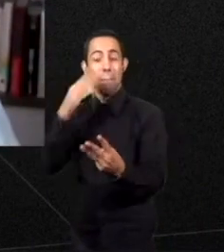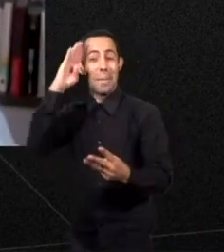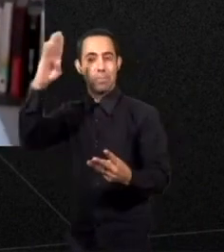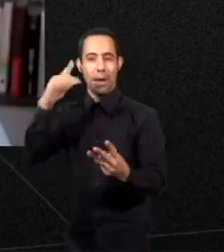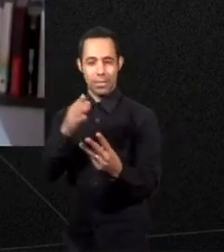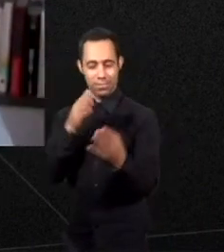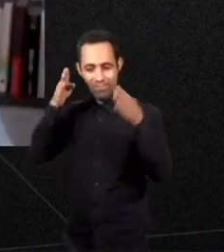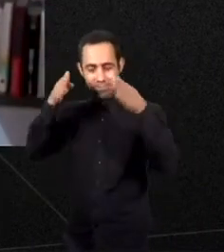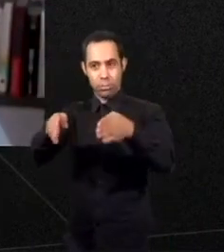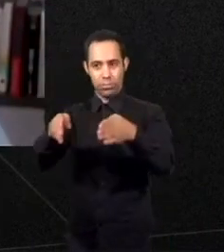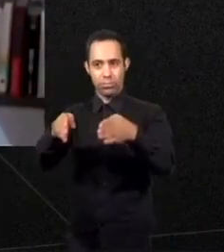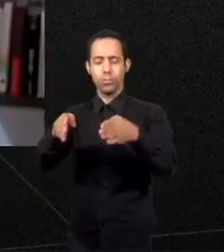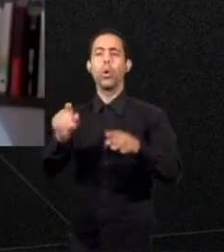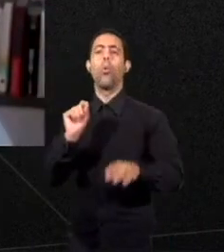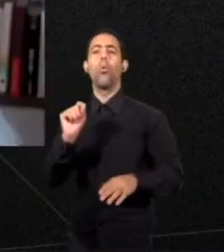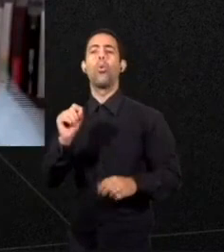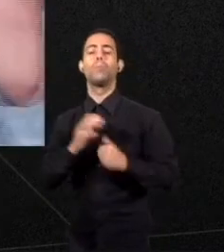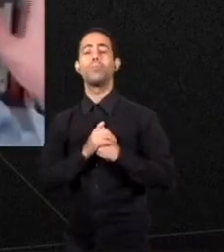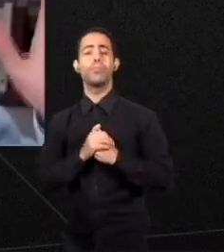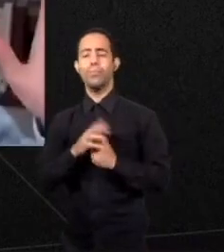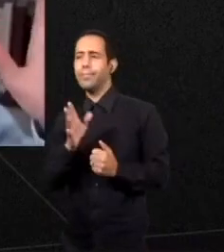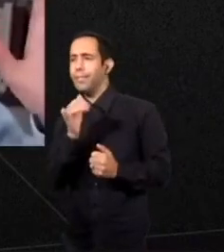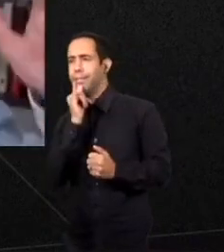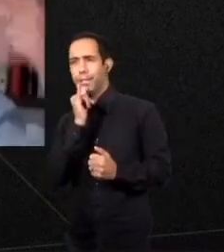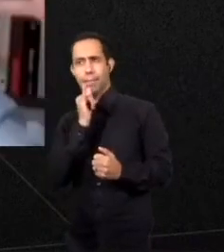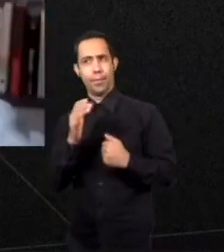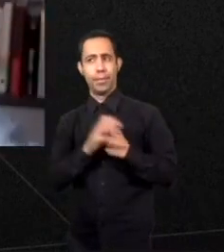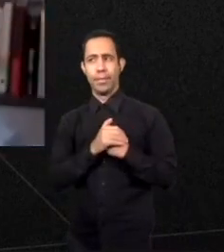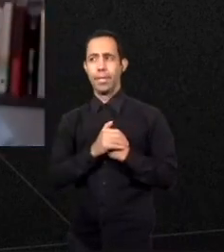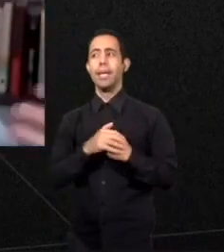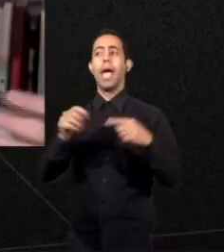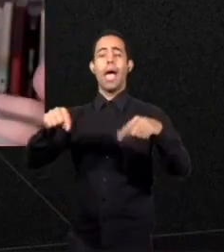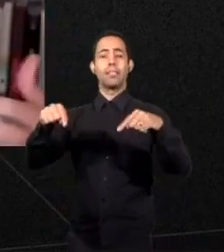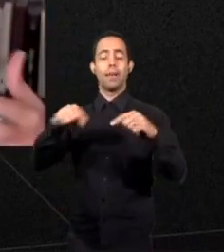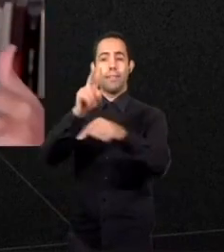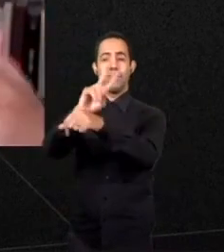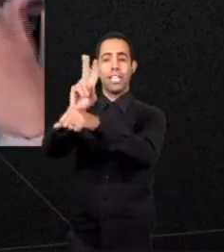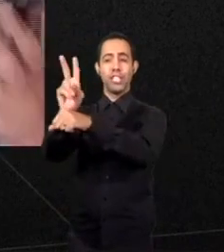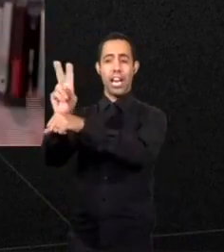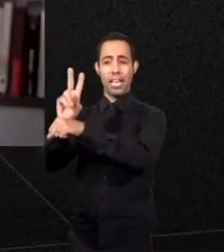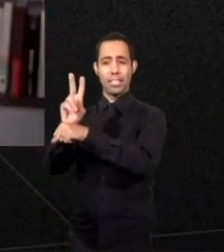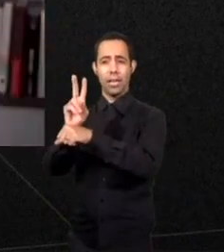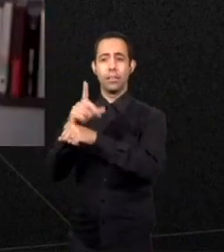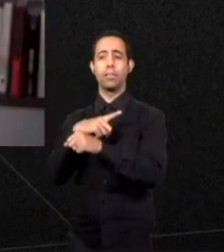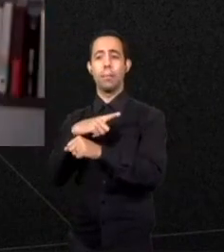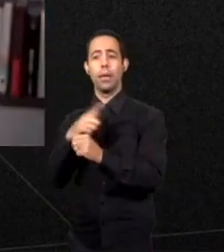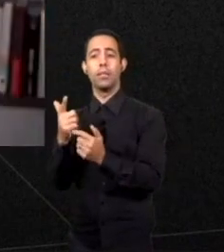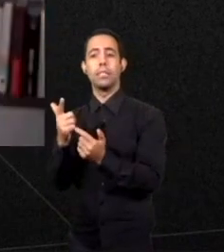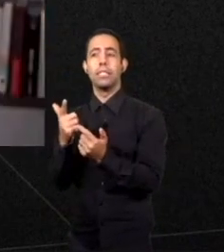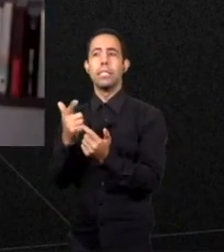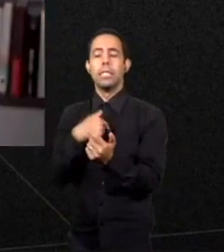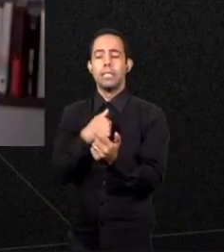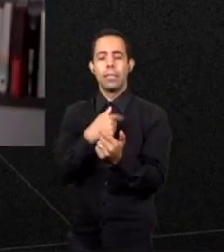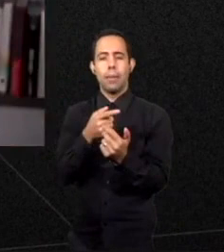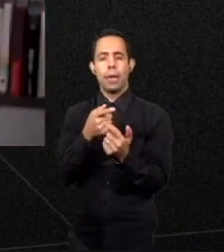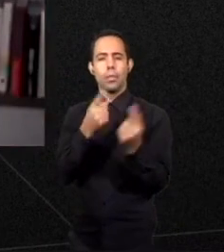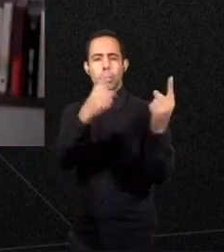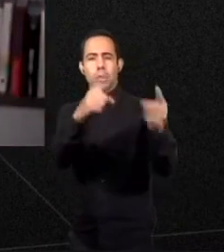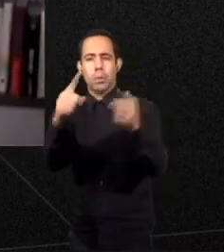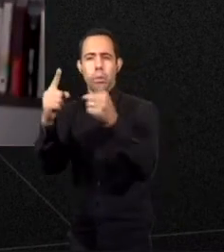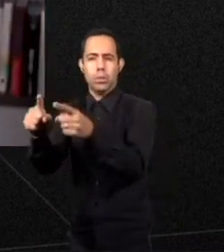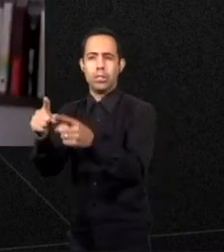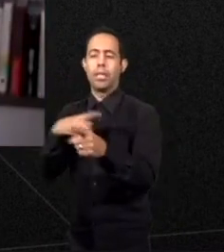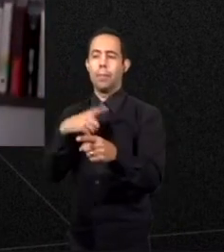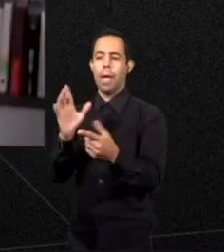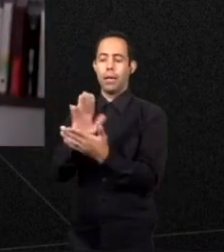we can have surveillance without endangering our democratic freedoms or our privacy.